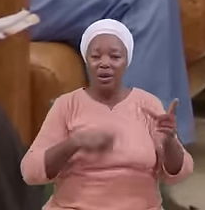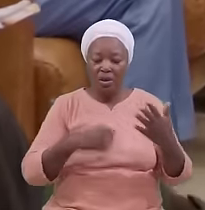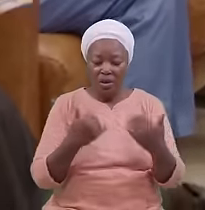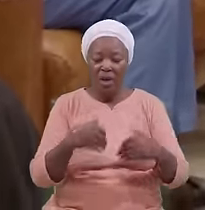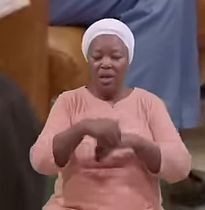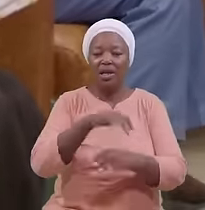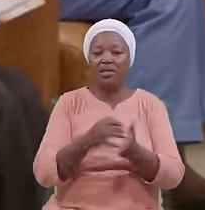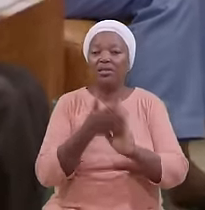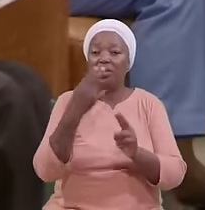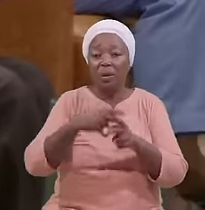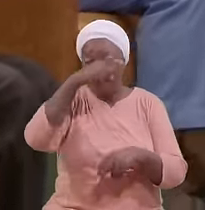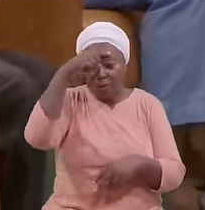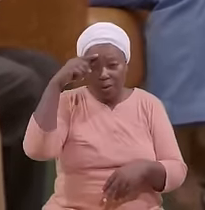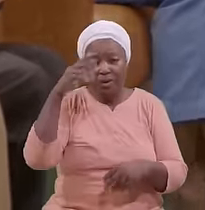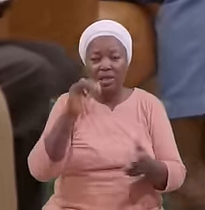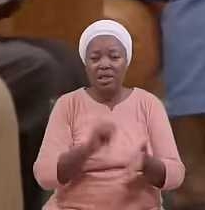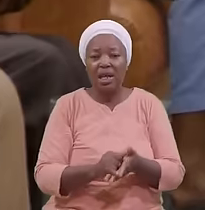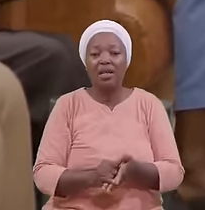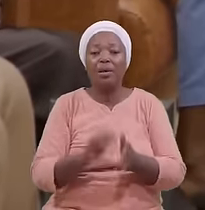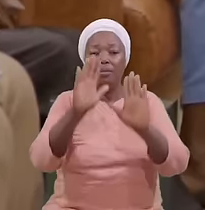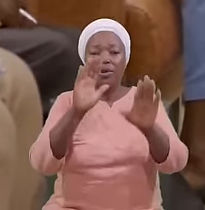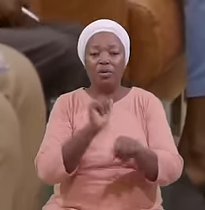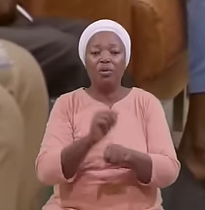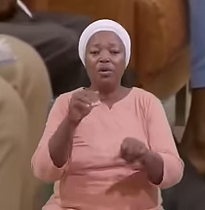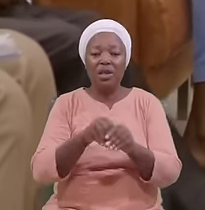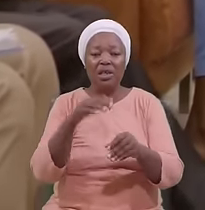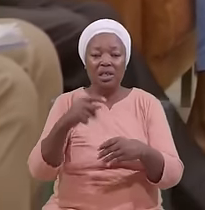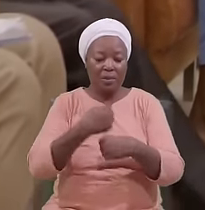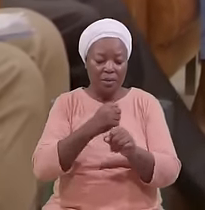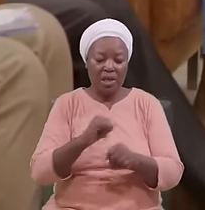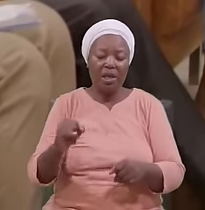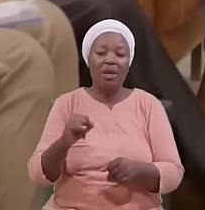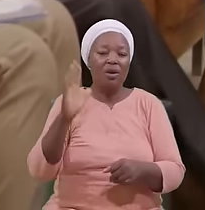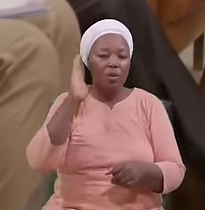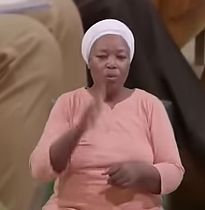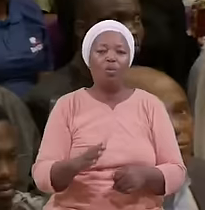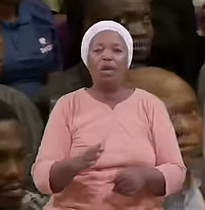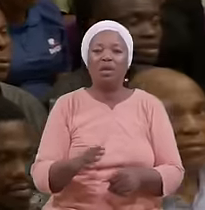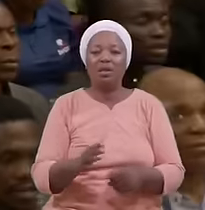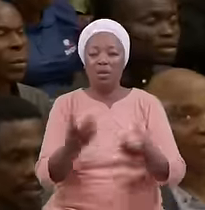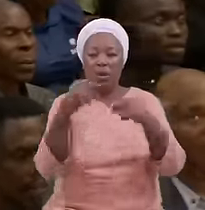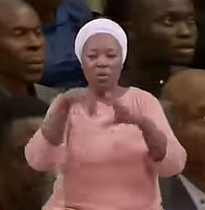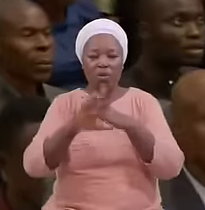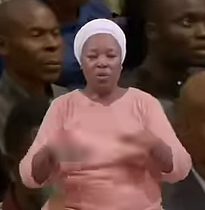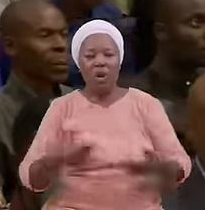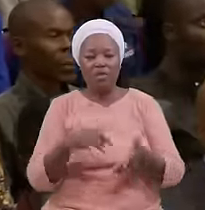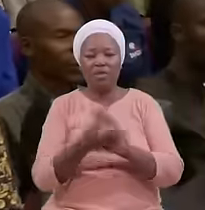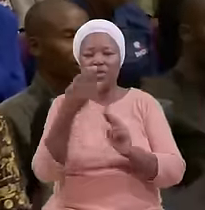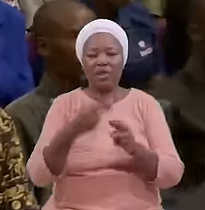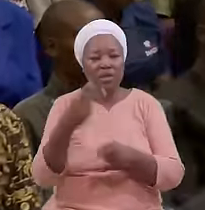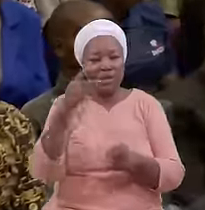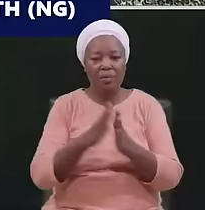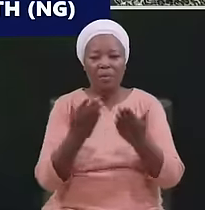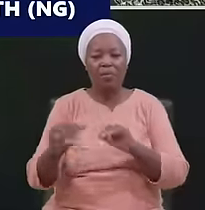tonight because that miracle in the making will match your very life. Look at Acts